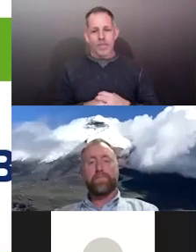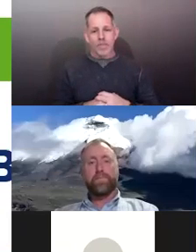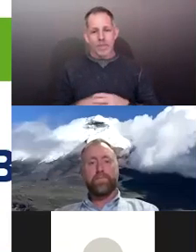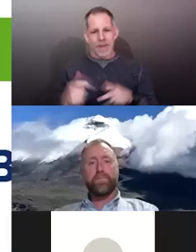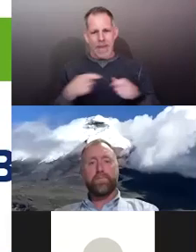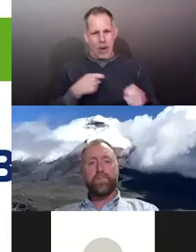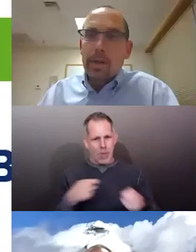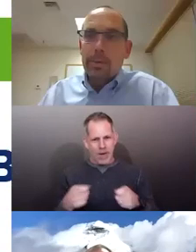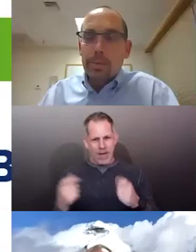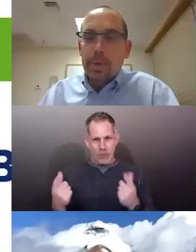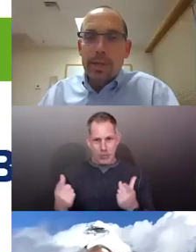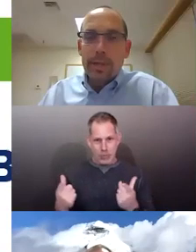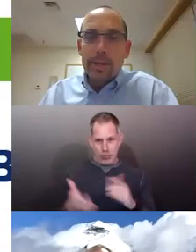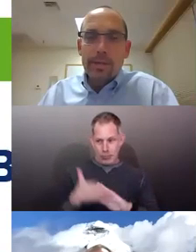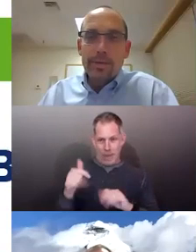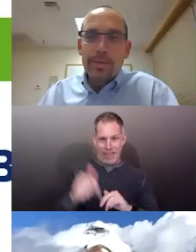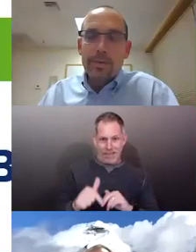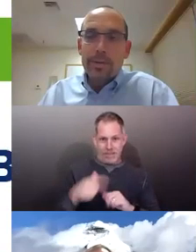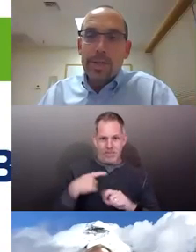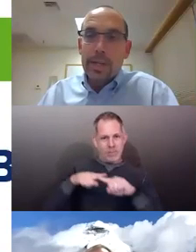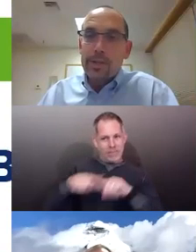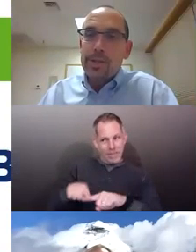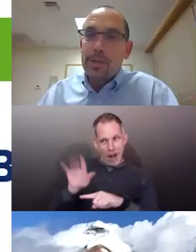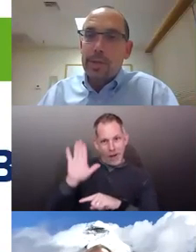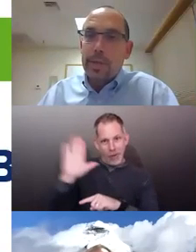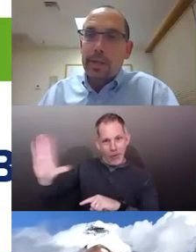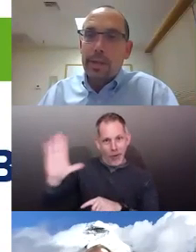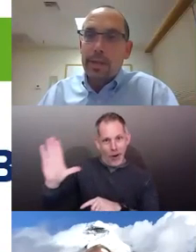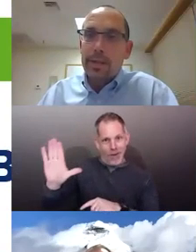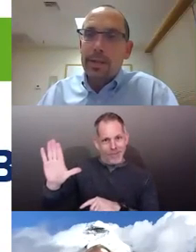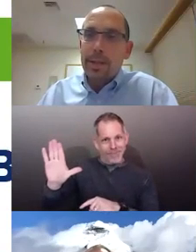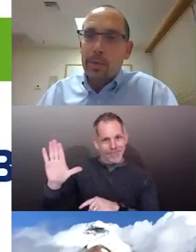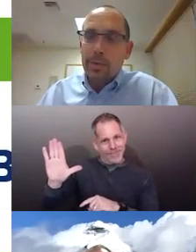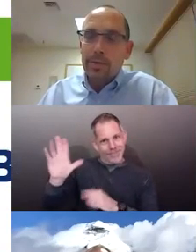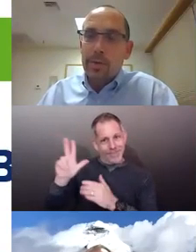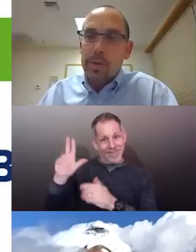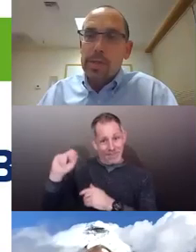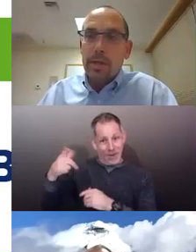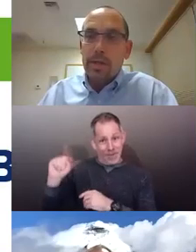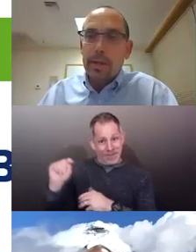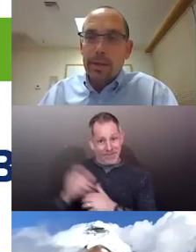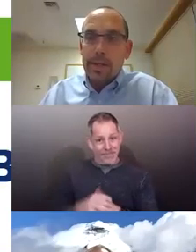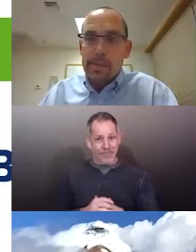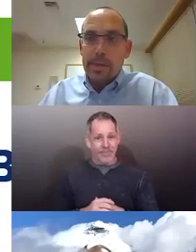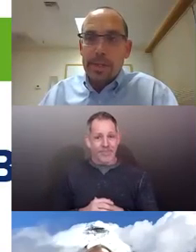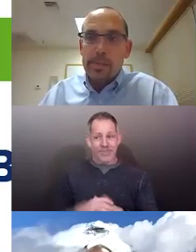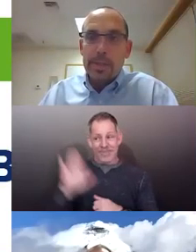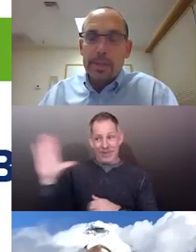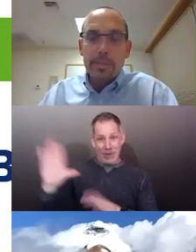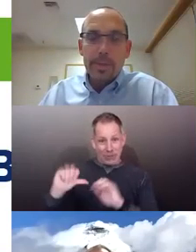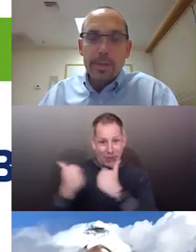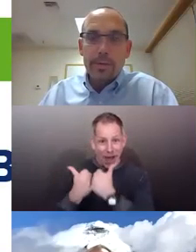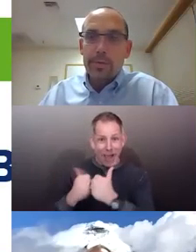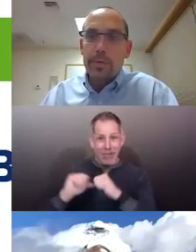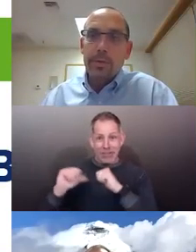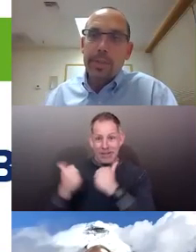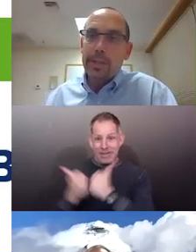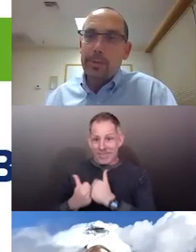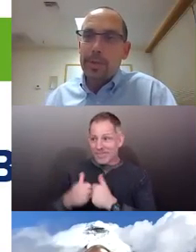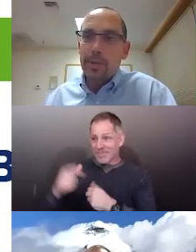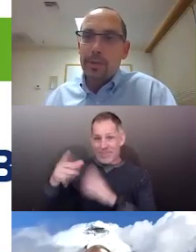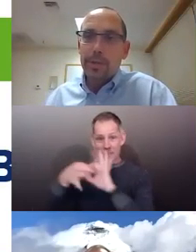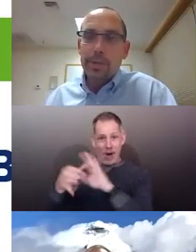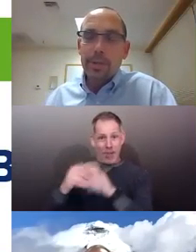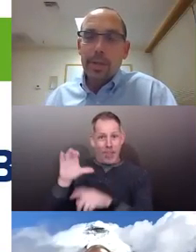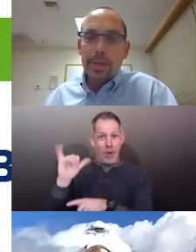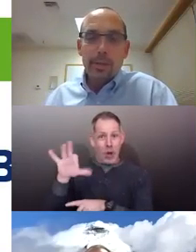the incredible breadth of challenges you take on. You know, we're focused on the health aspects, but you're dealing